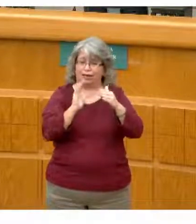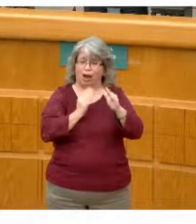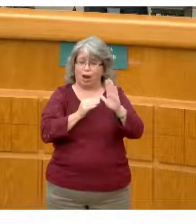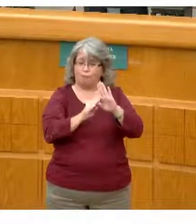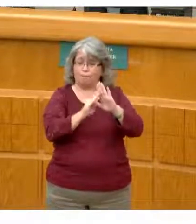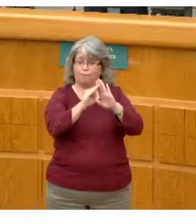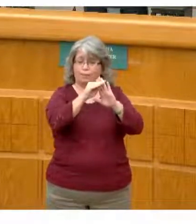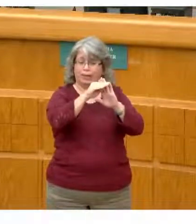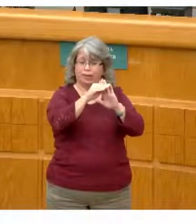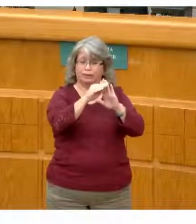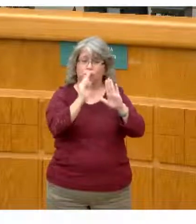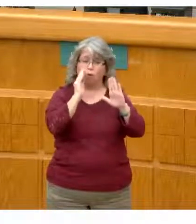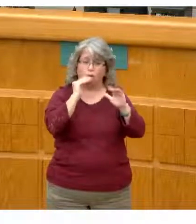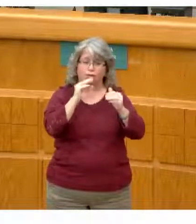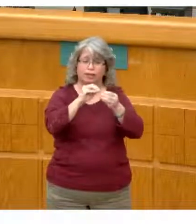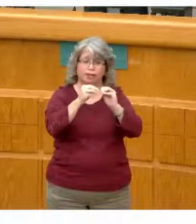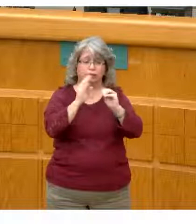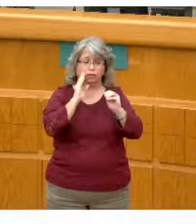start